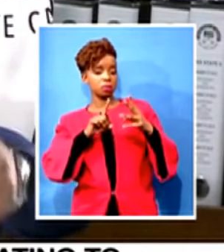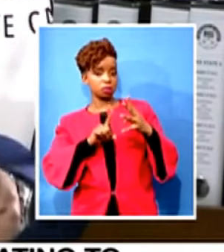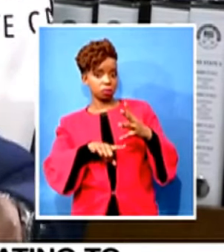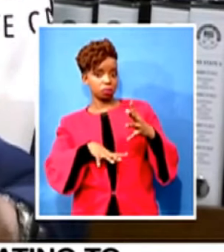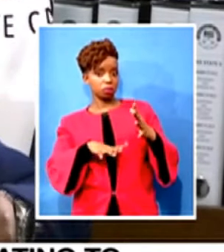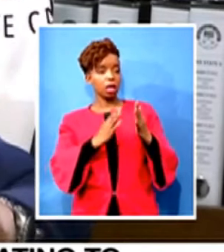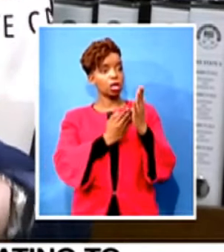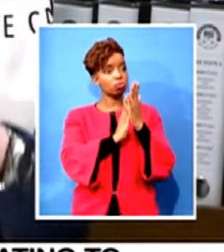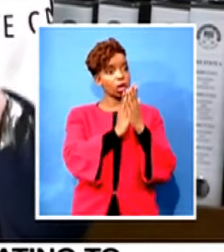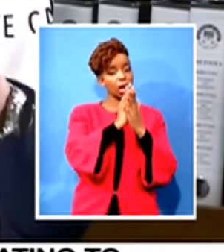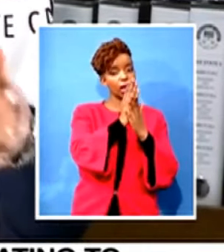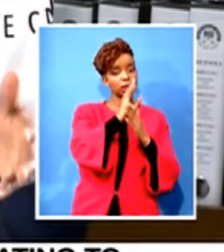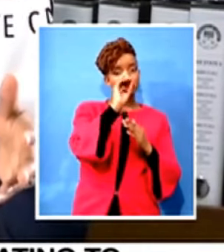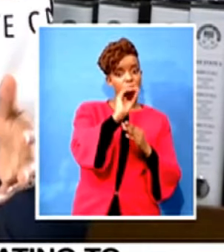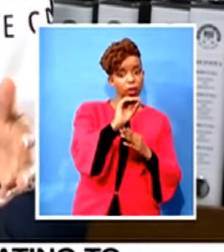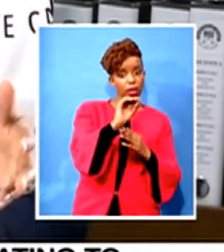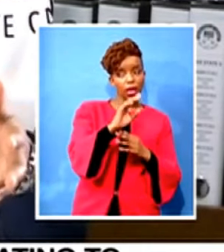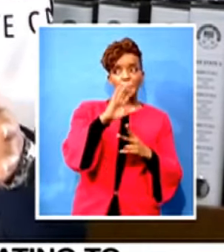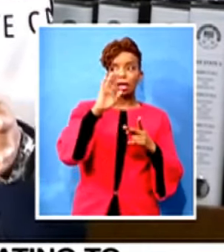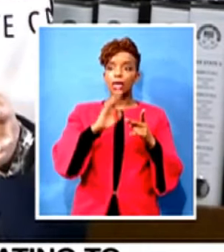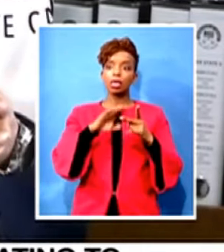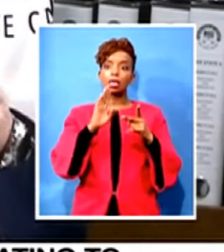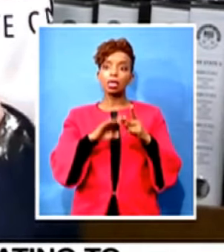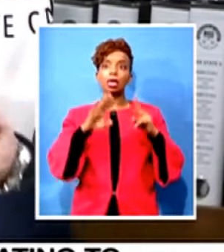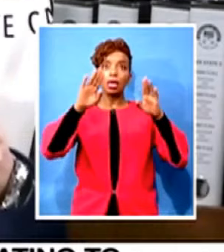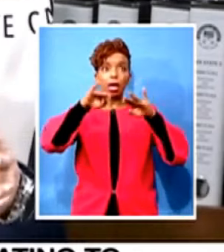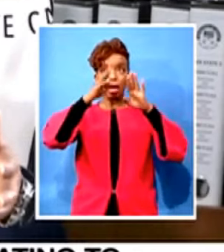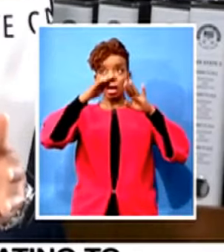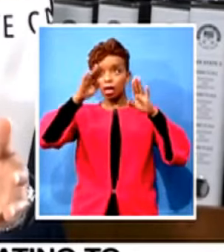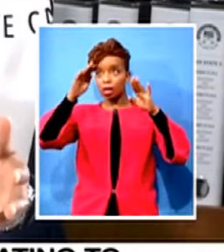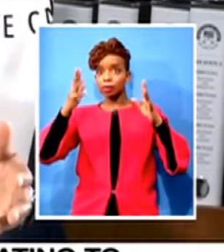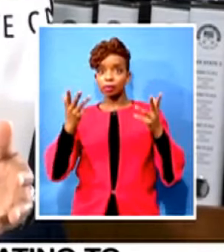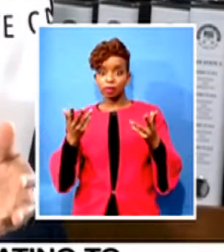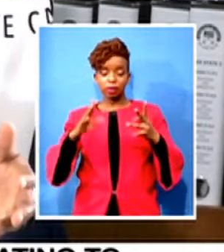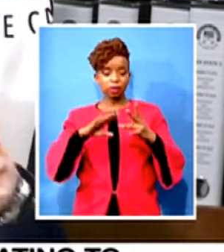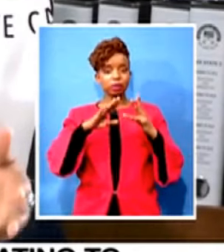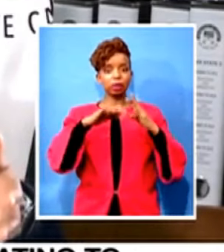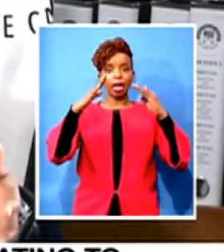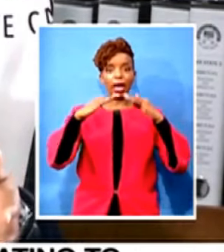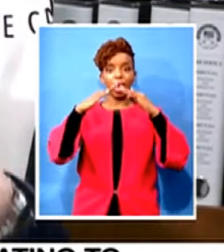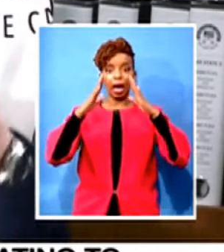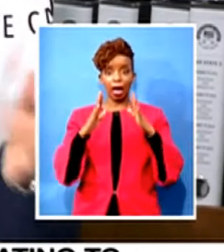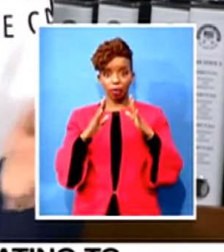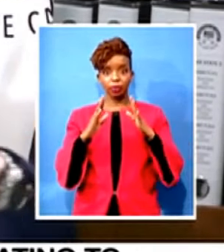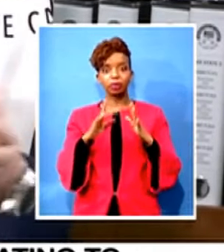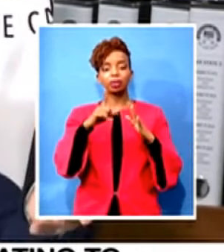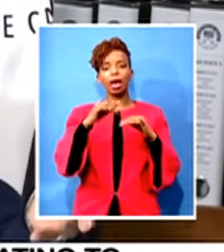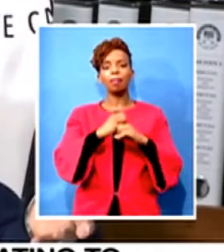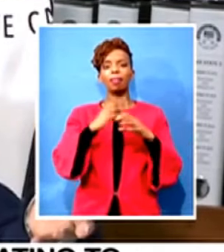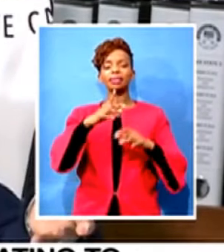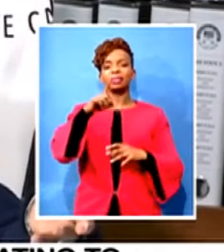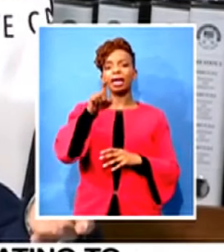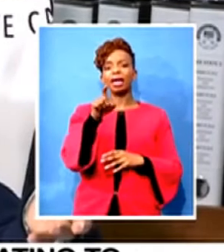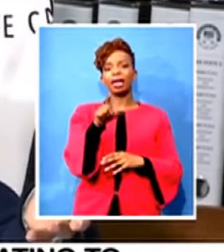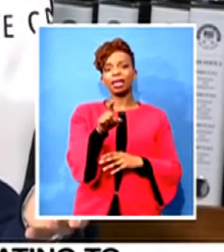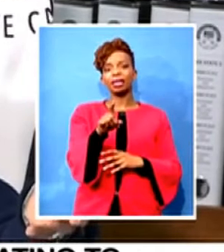and then you record it like this. Is the house plastered, which is very, very an issue, if the house is plastered or